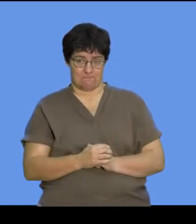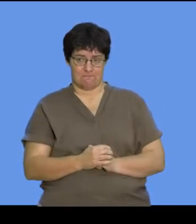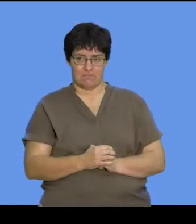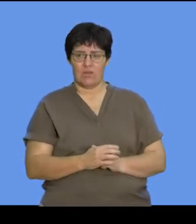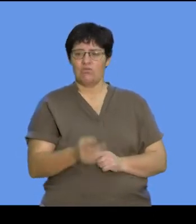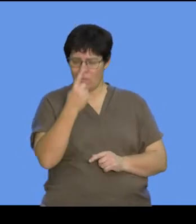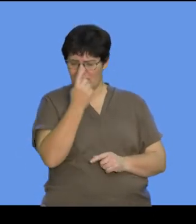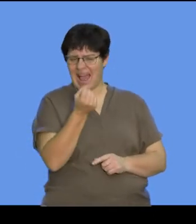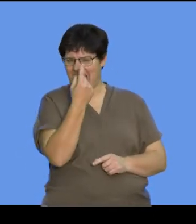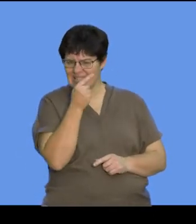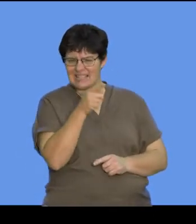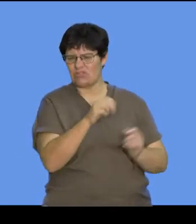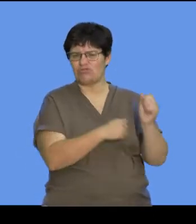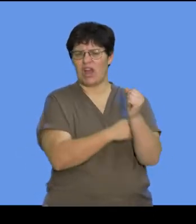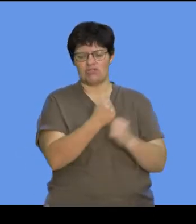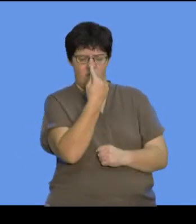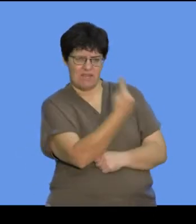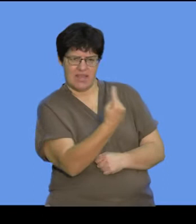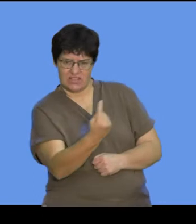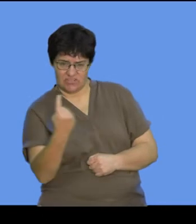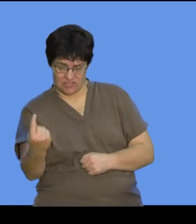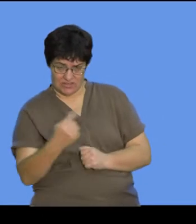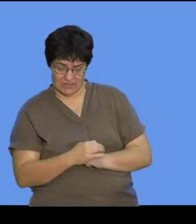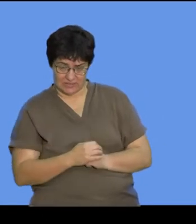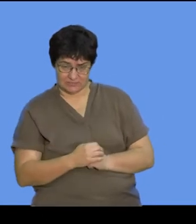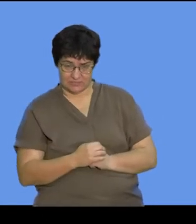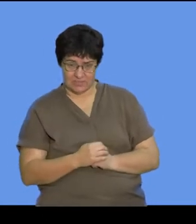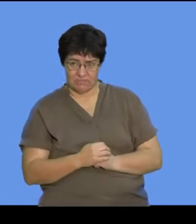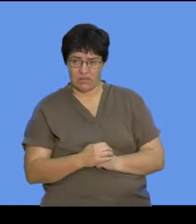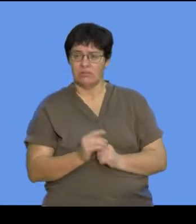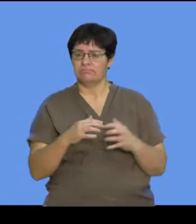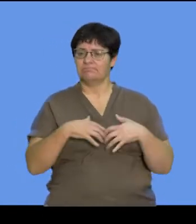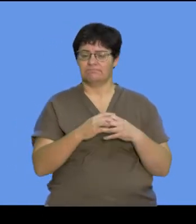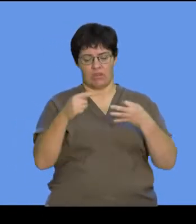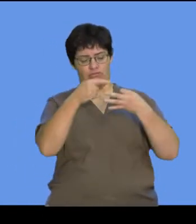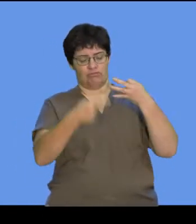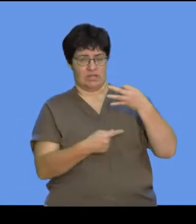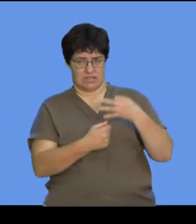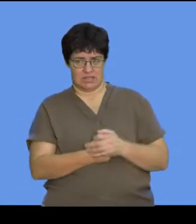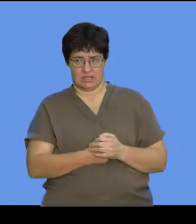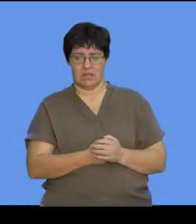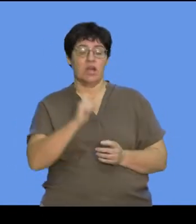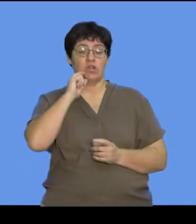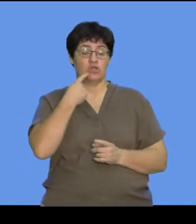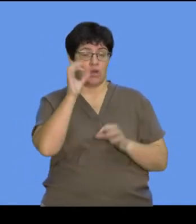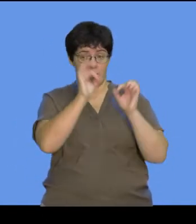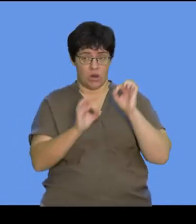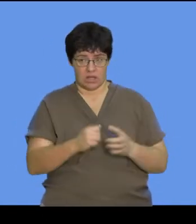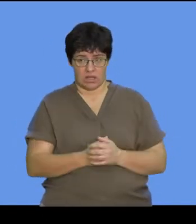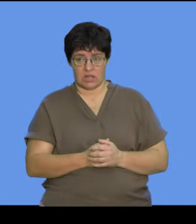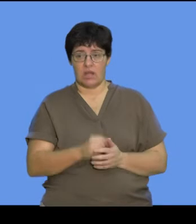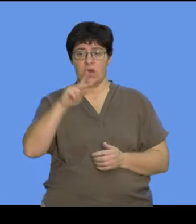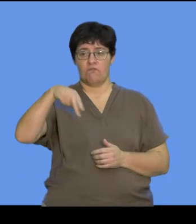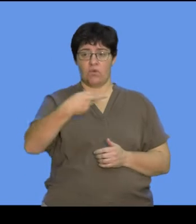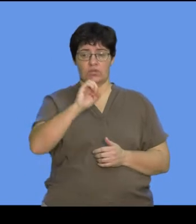It's important that we unpack that the structure of each monomer or each nucleotide consists of three parts: a sugar molecule,